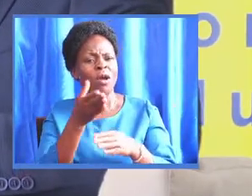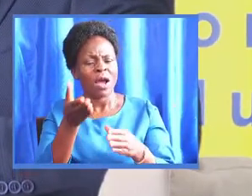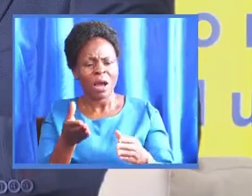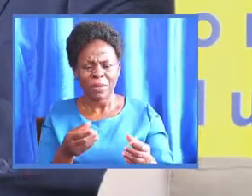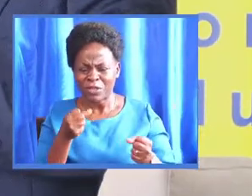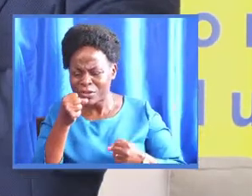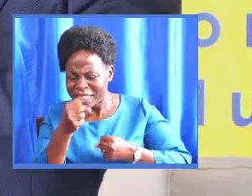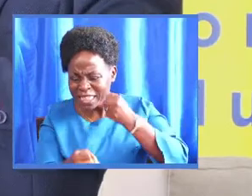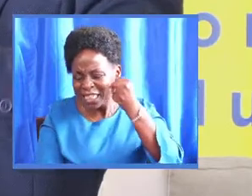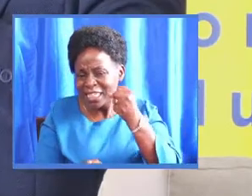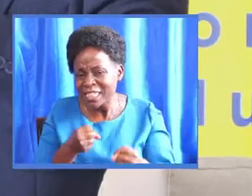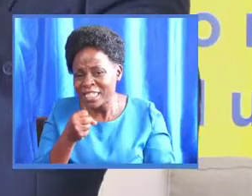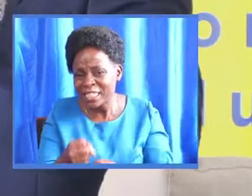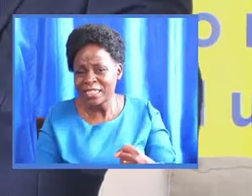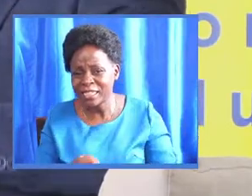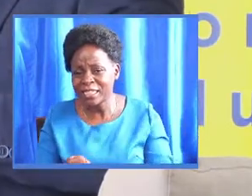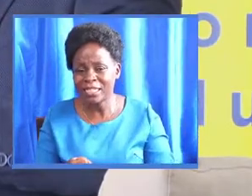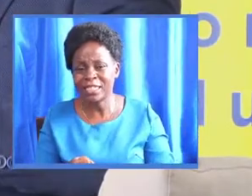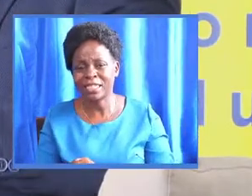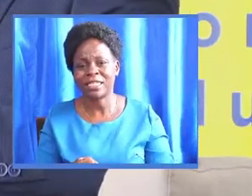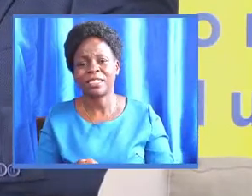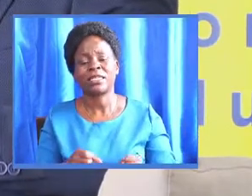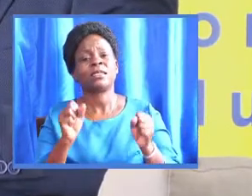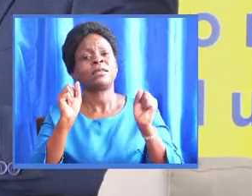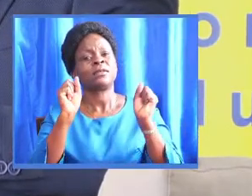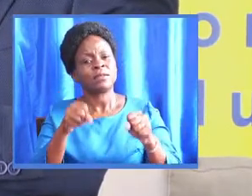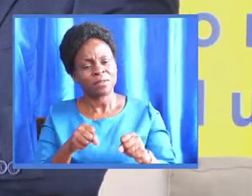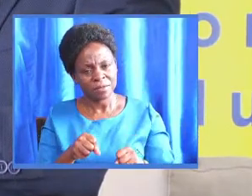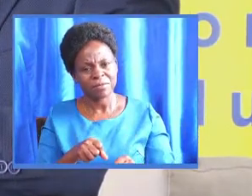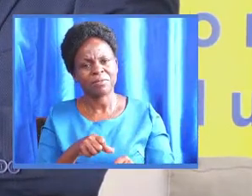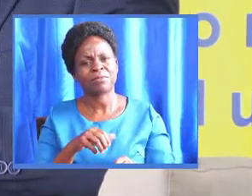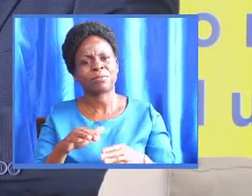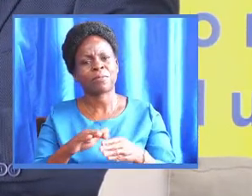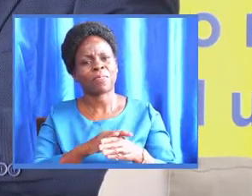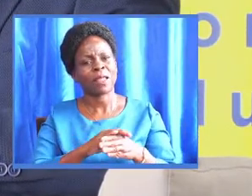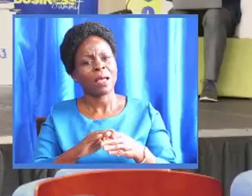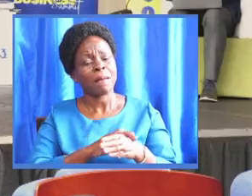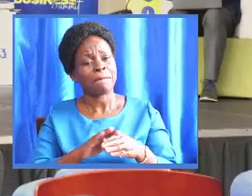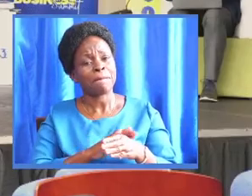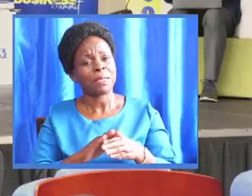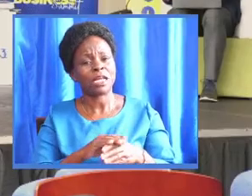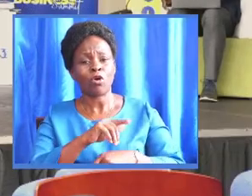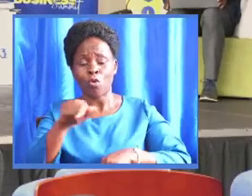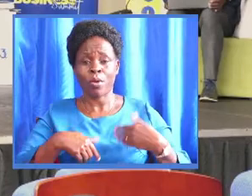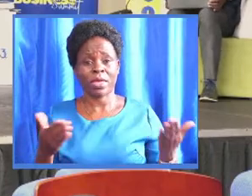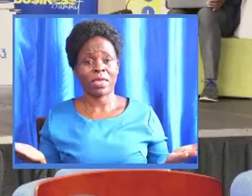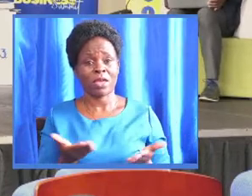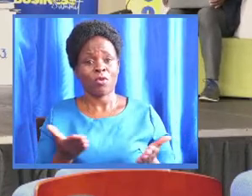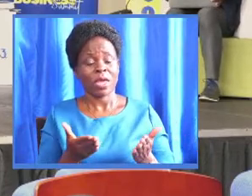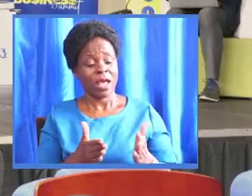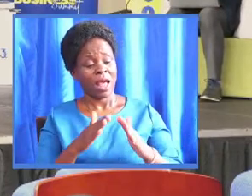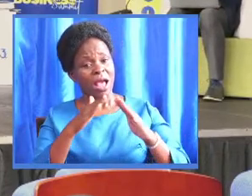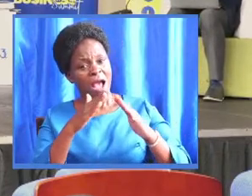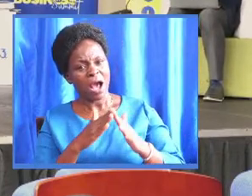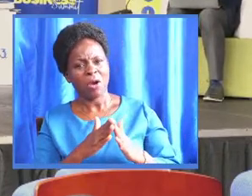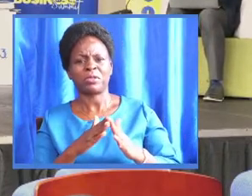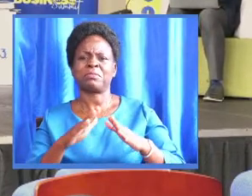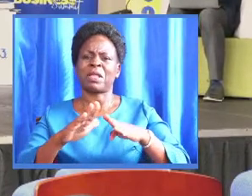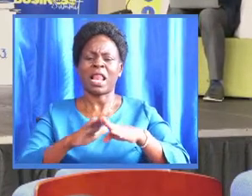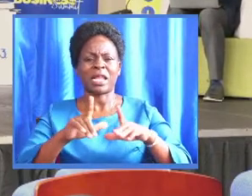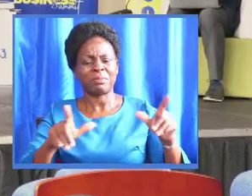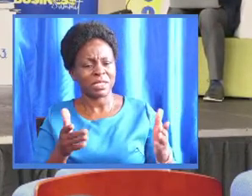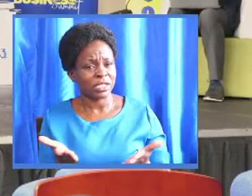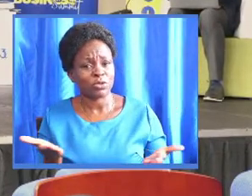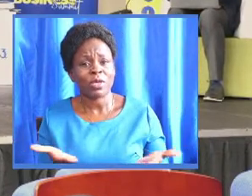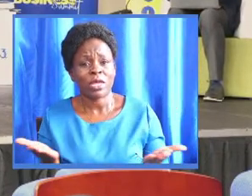grappling with? It has basically affected every business on the globe. So where are we? The losses and gains in this